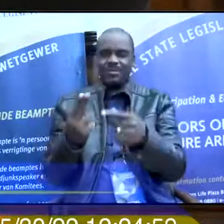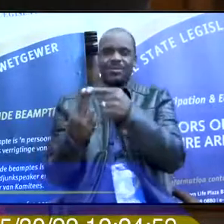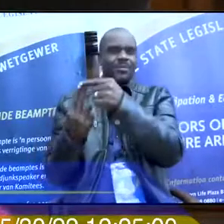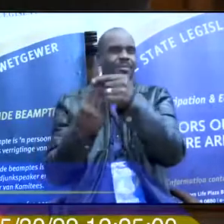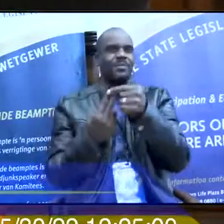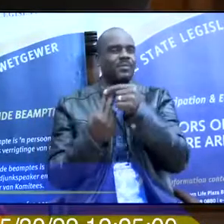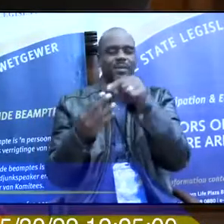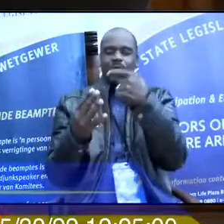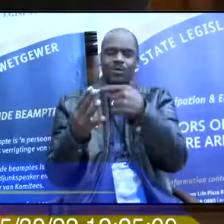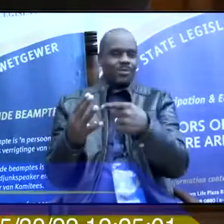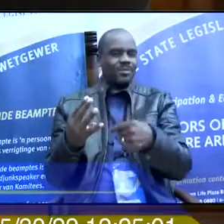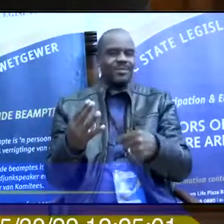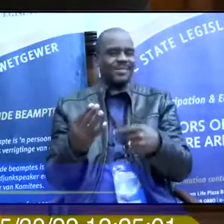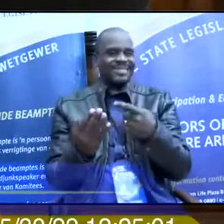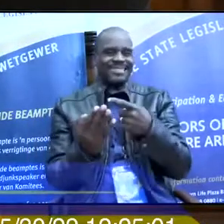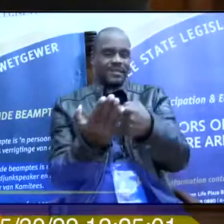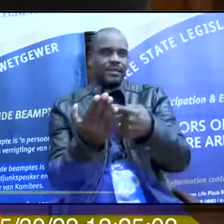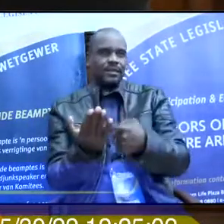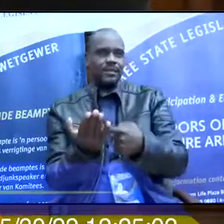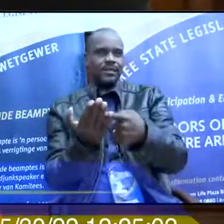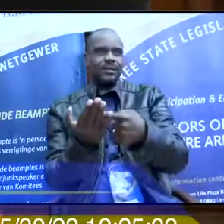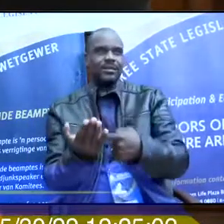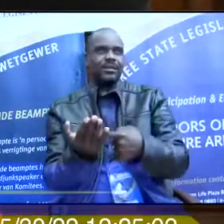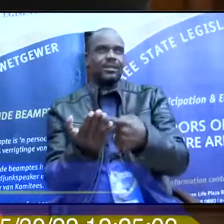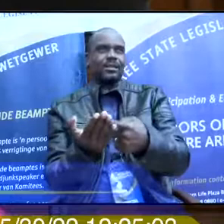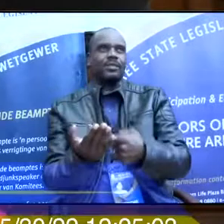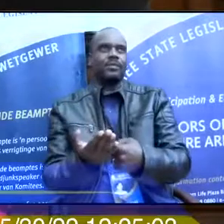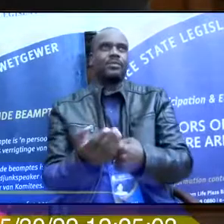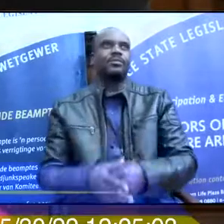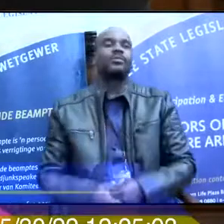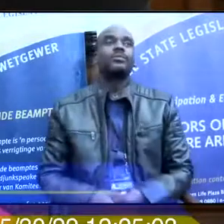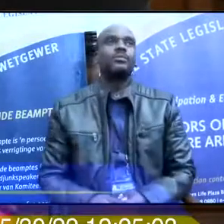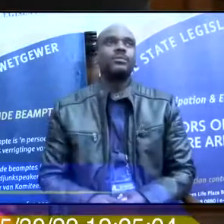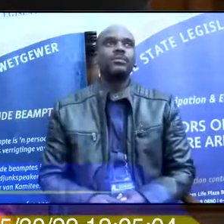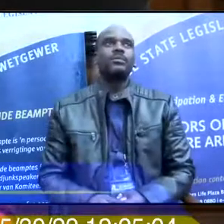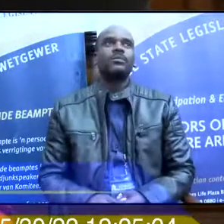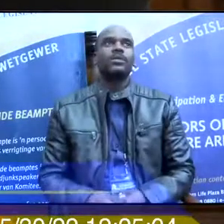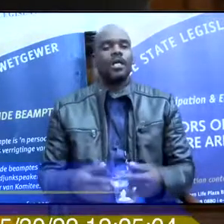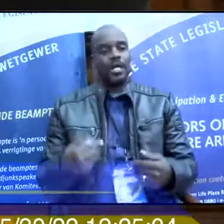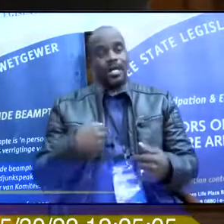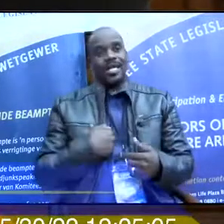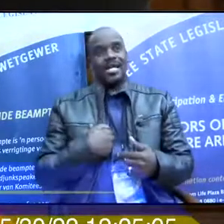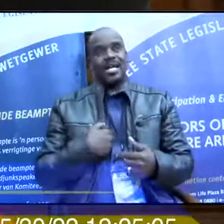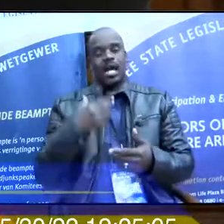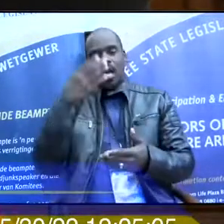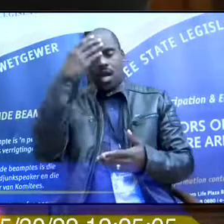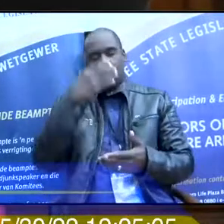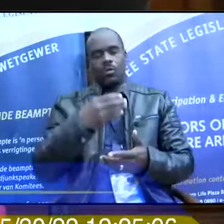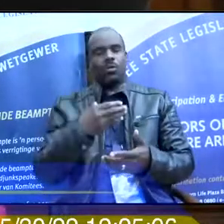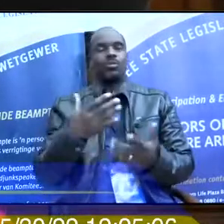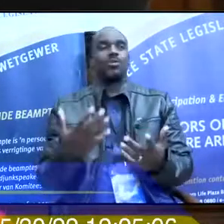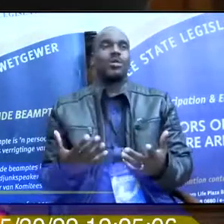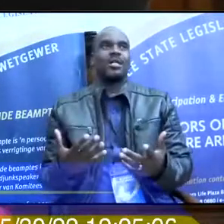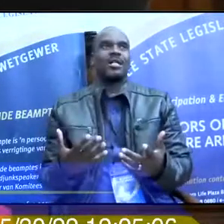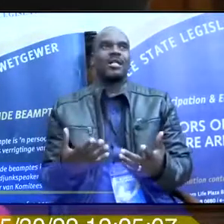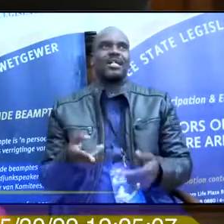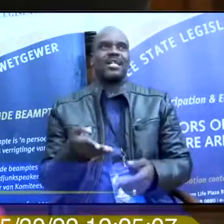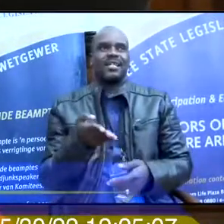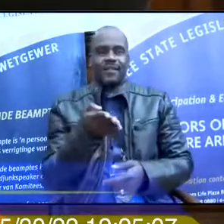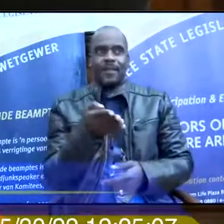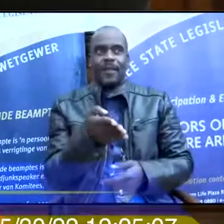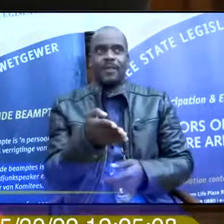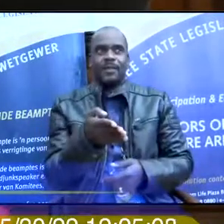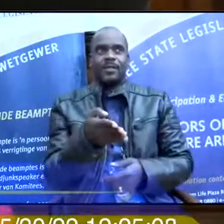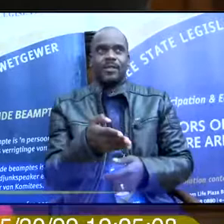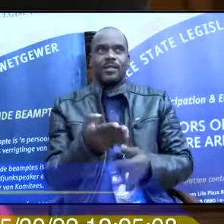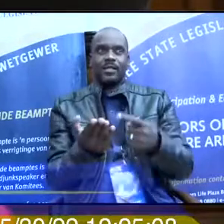be a discussion about unity between consulting and staff too and i hope i'm in record yes there needs to be that